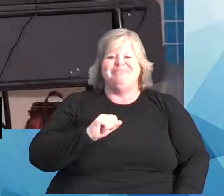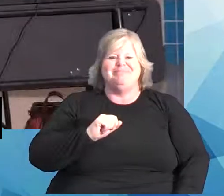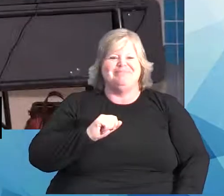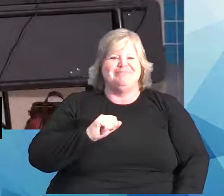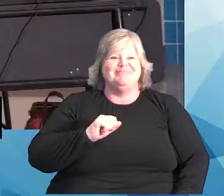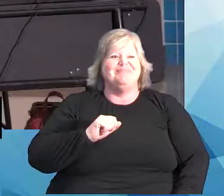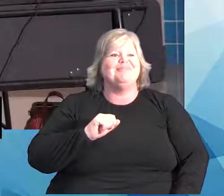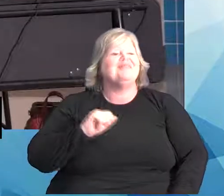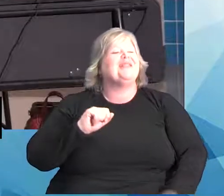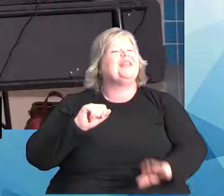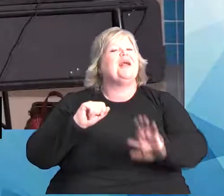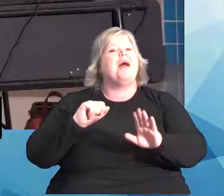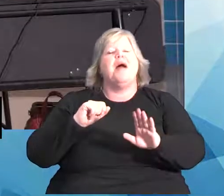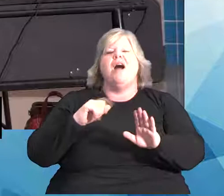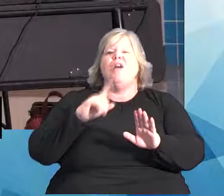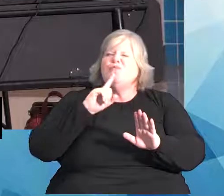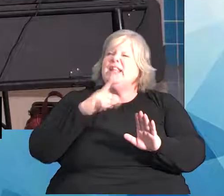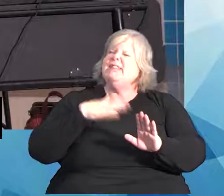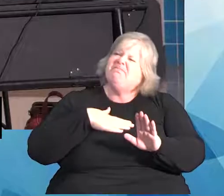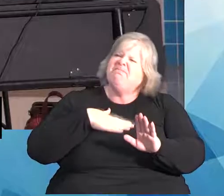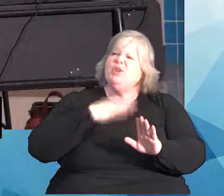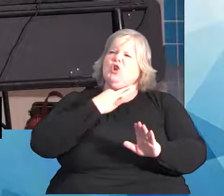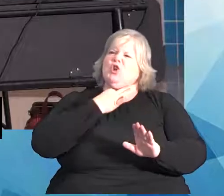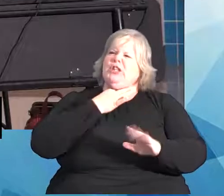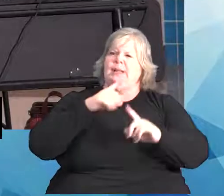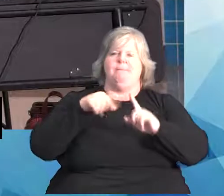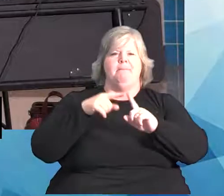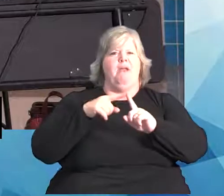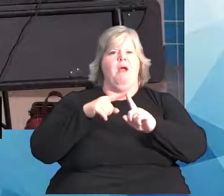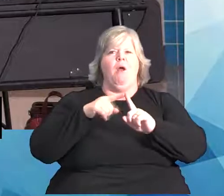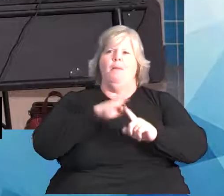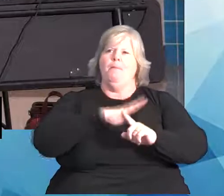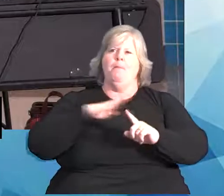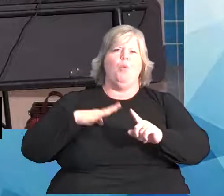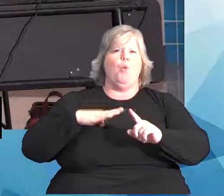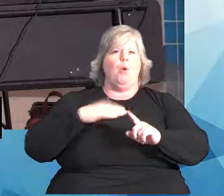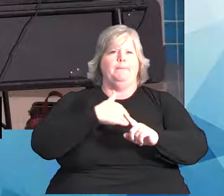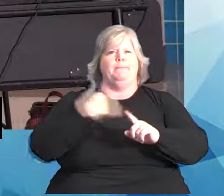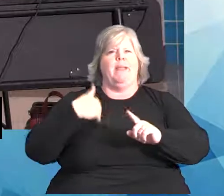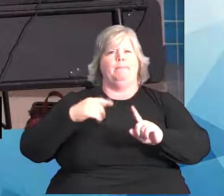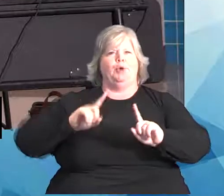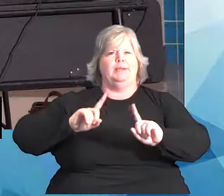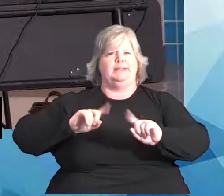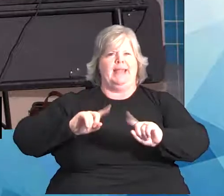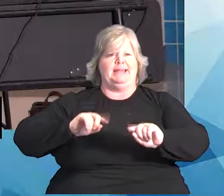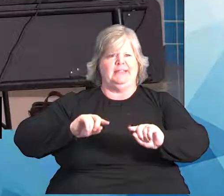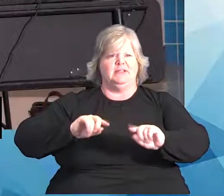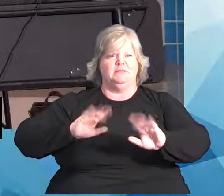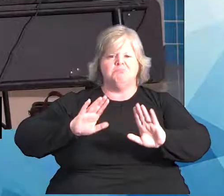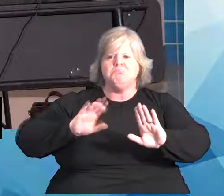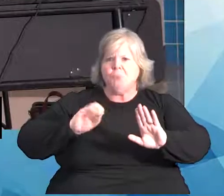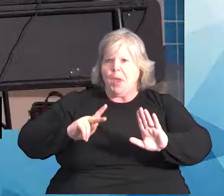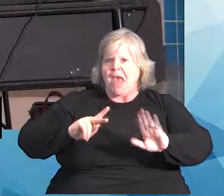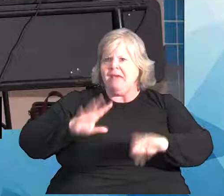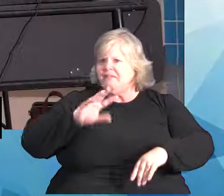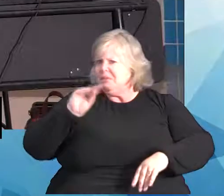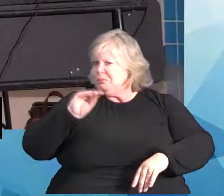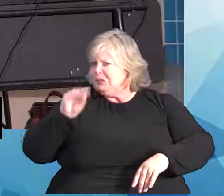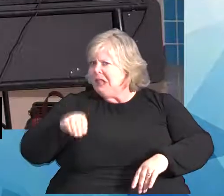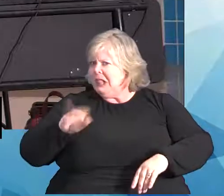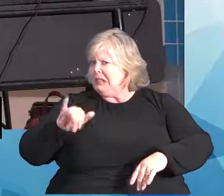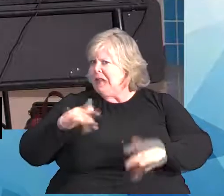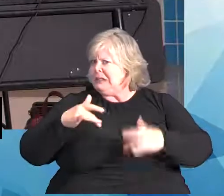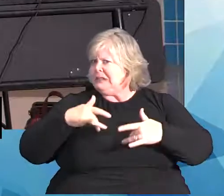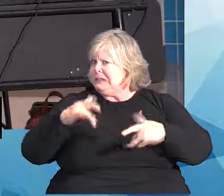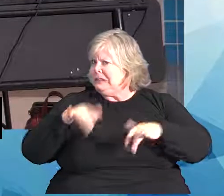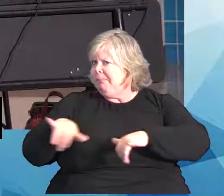My interest is about board member attendance. Is 50% typical? What